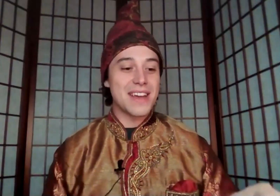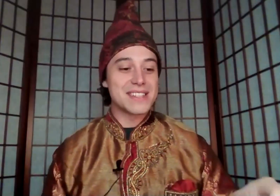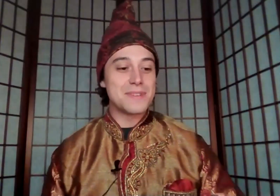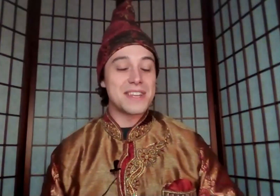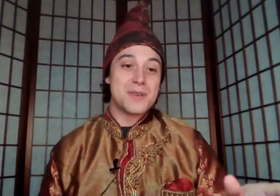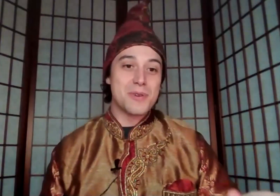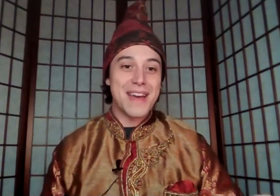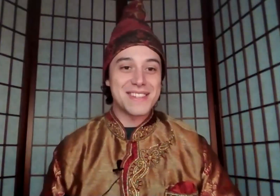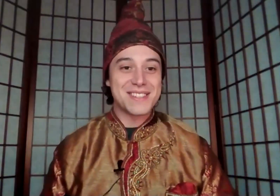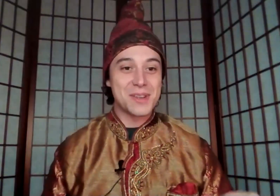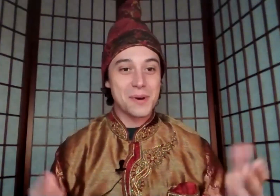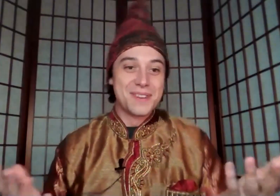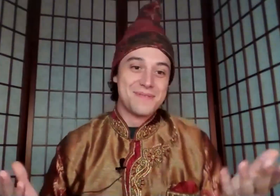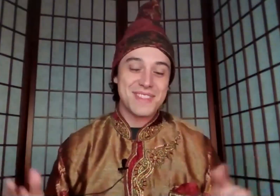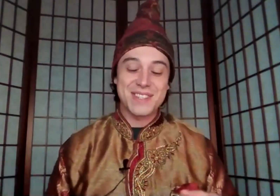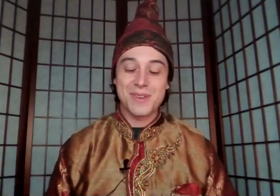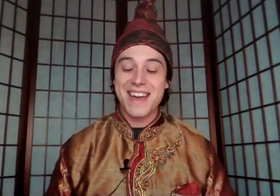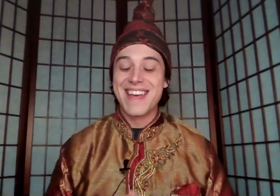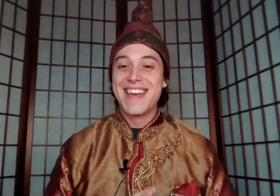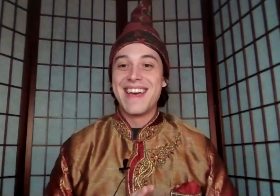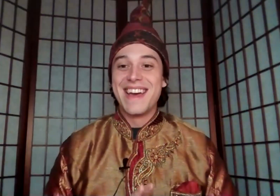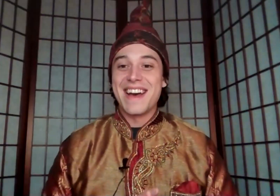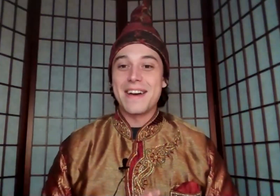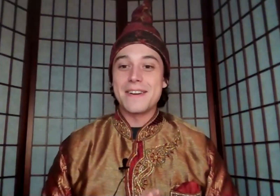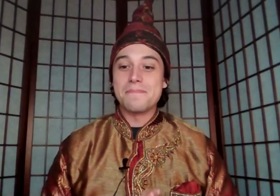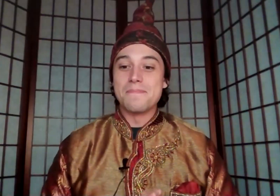household that accepted indoor pets, so that's okay.